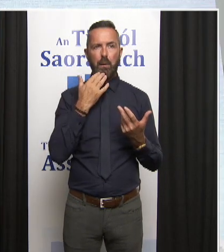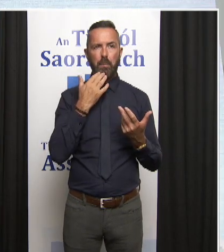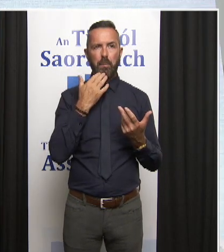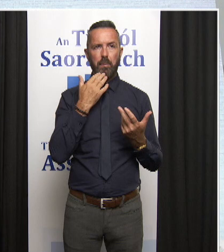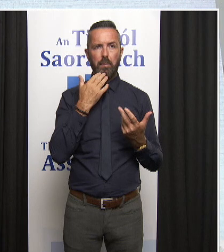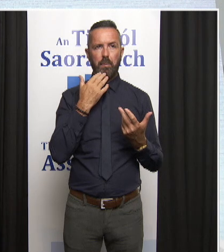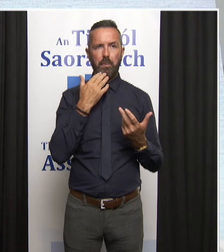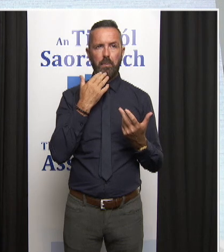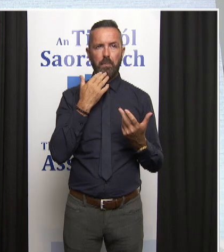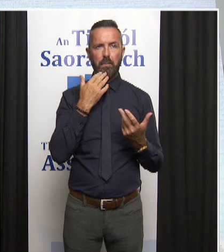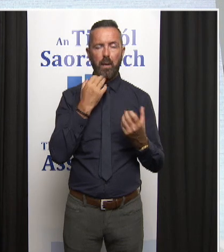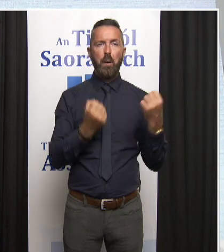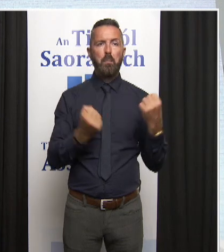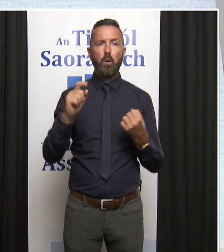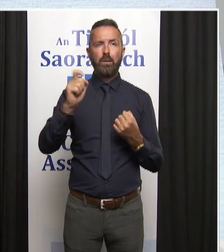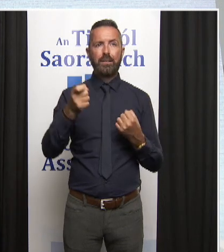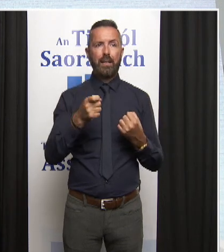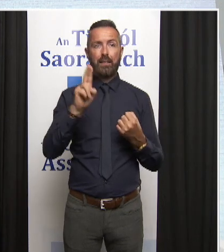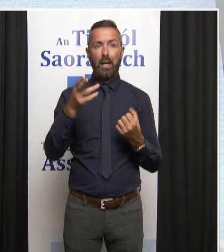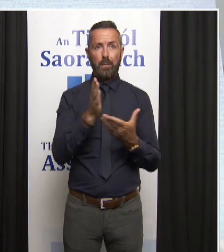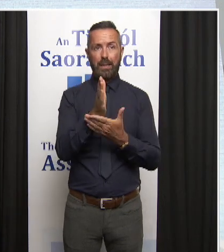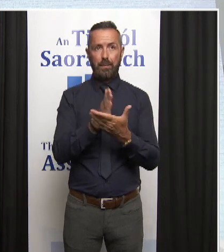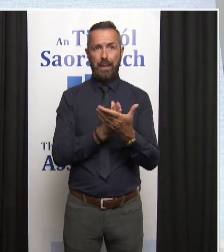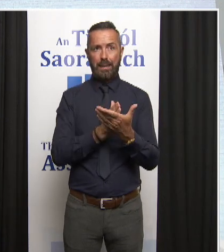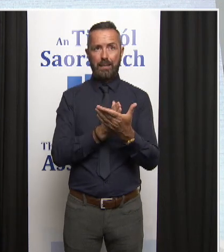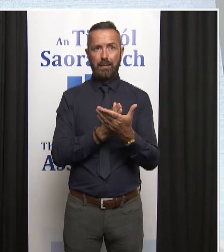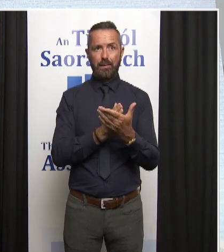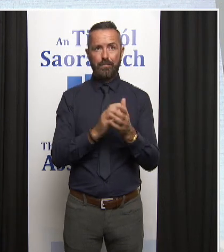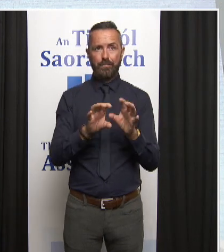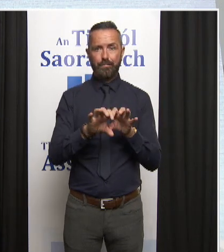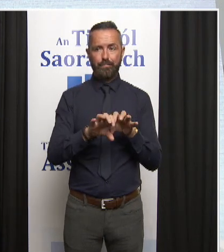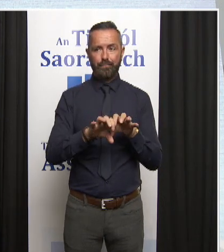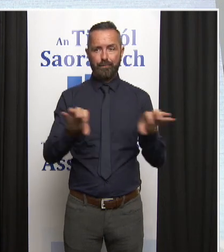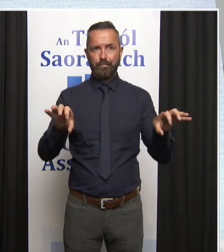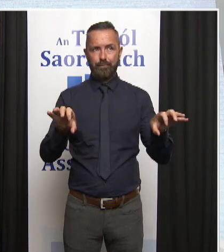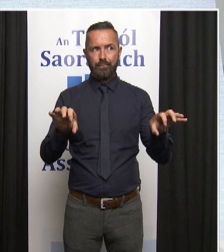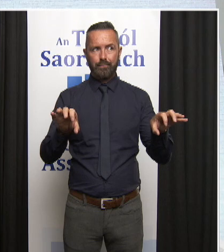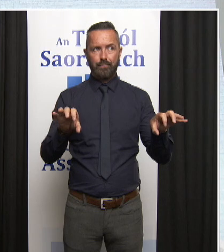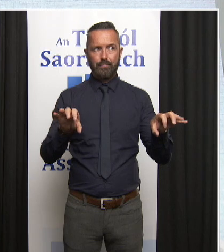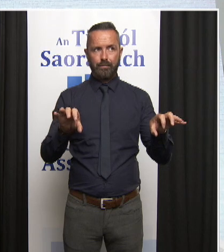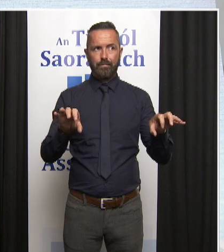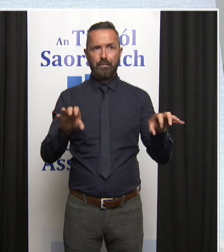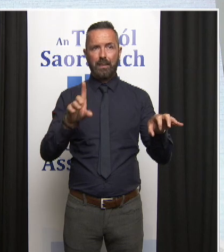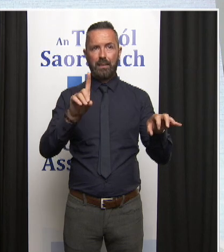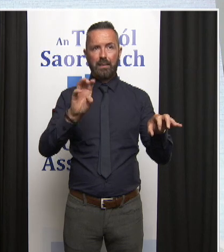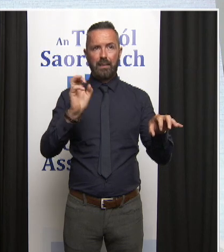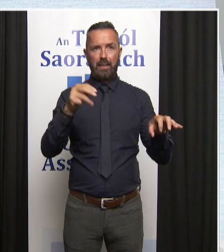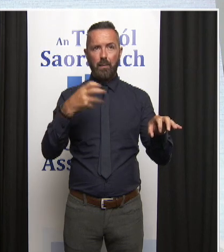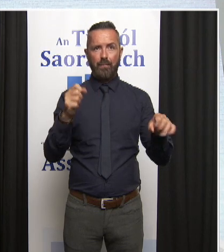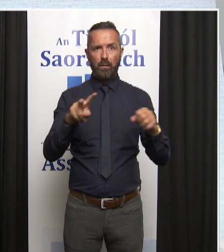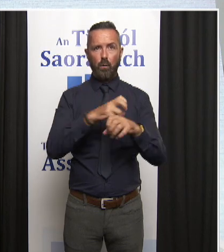could be split within that statement and should read that the DEM can convene a budget meeting and has the overall leadership